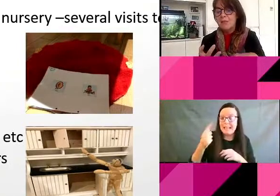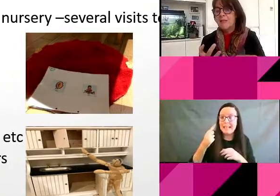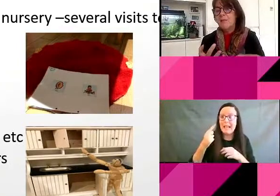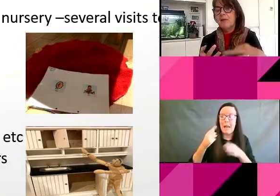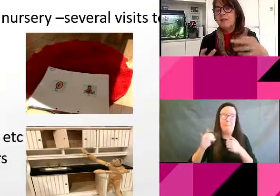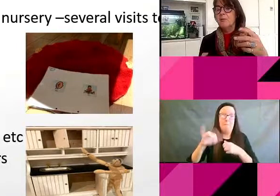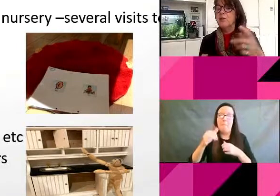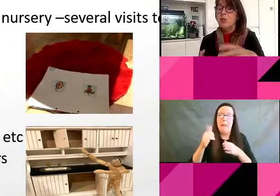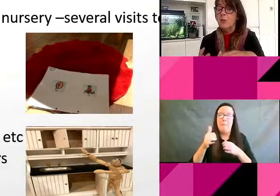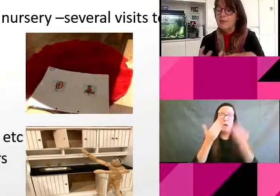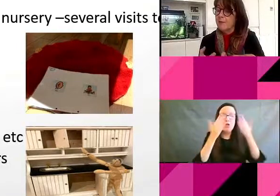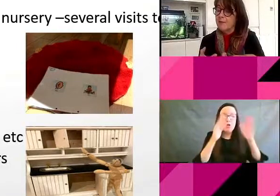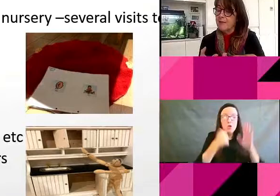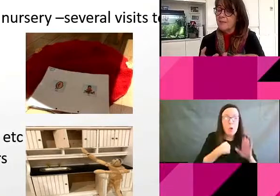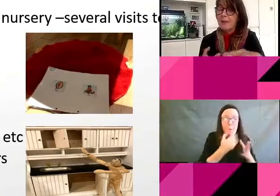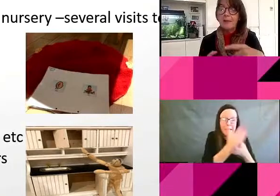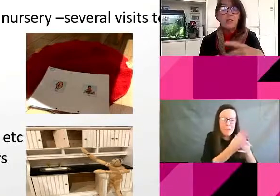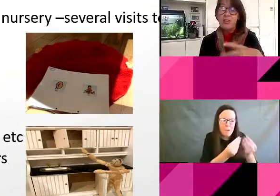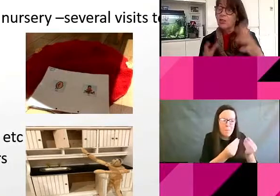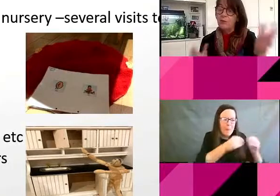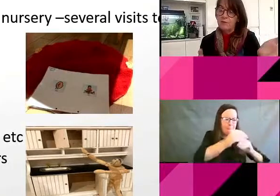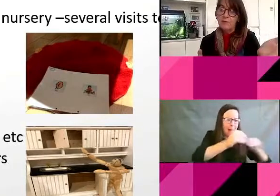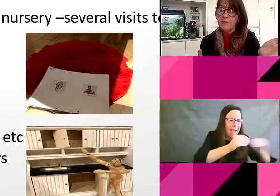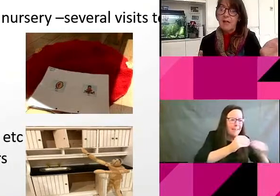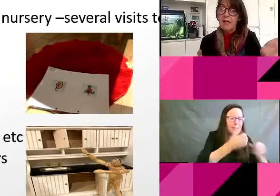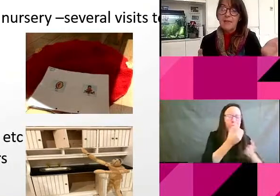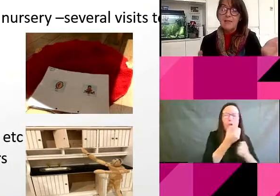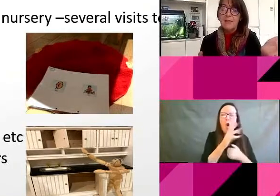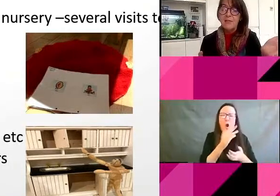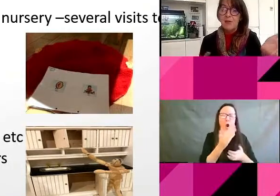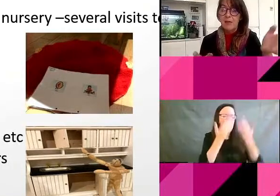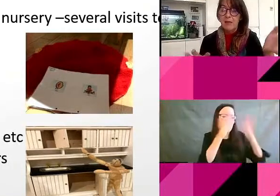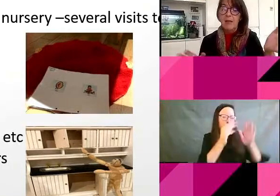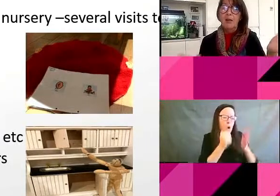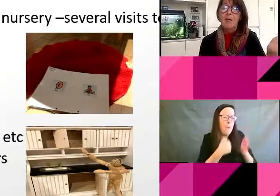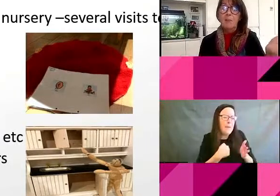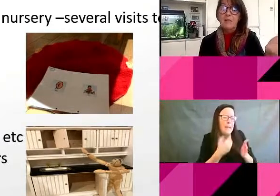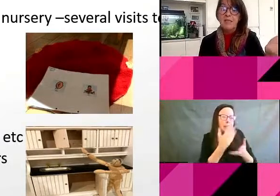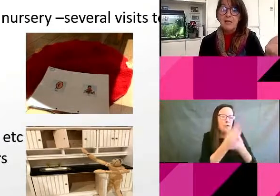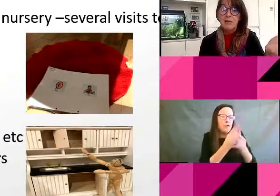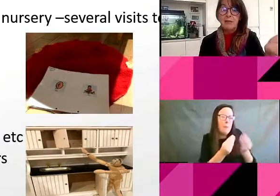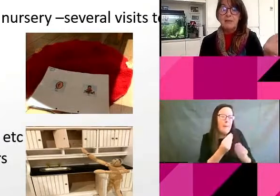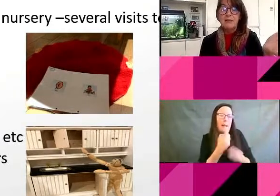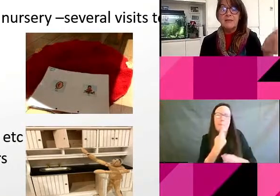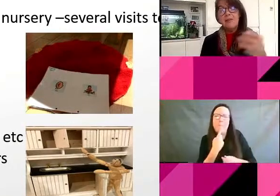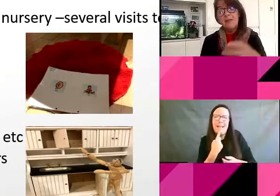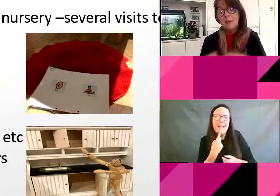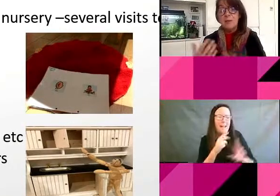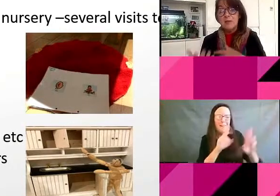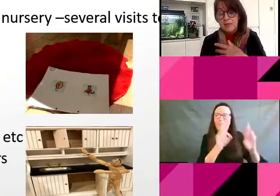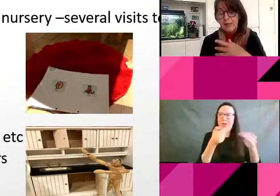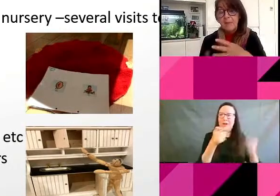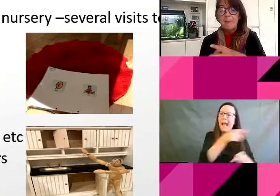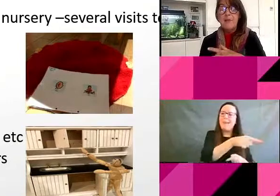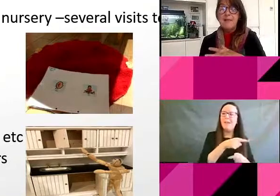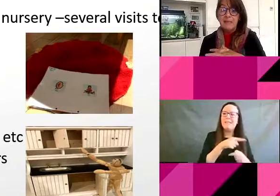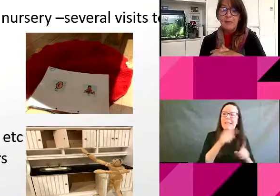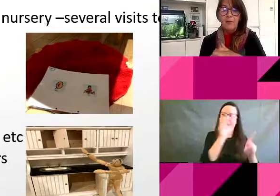plastic, show me something that's wood, show me something that's metal. And she couldn't identify materials. So that